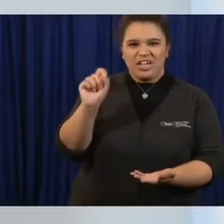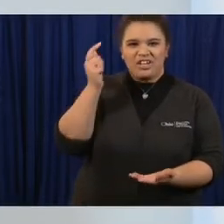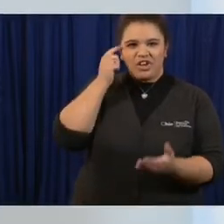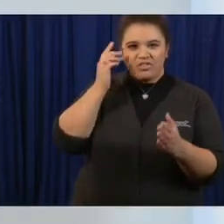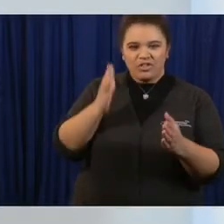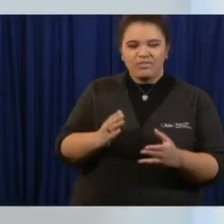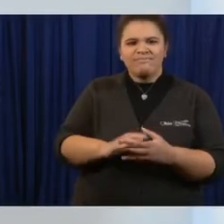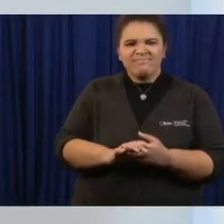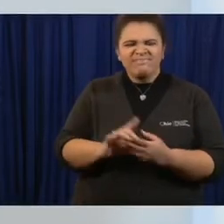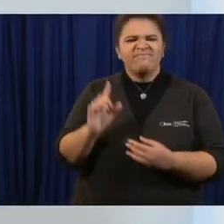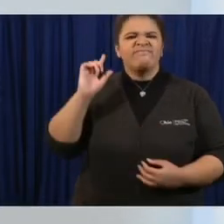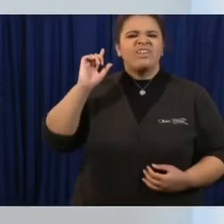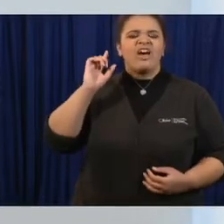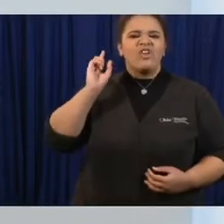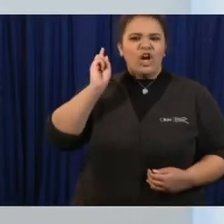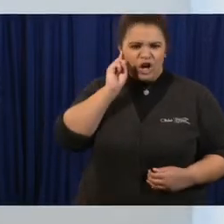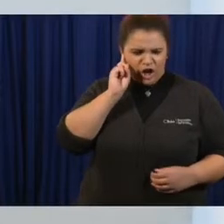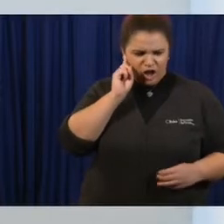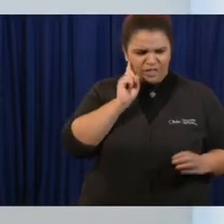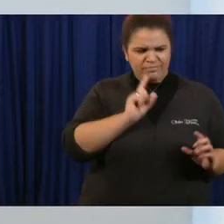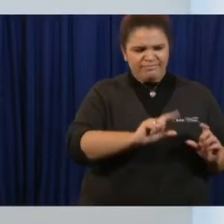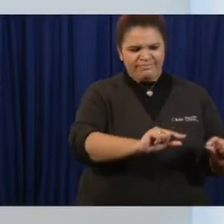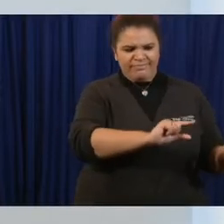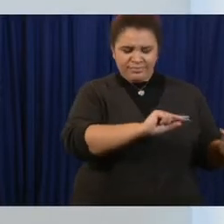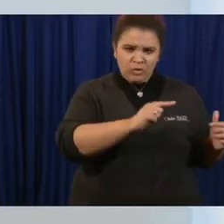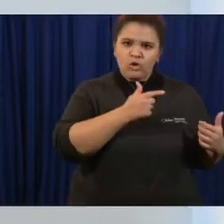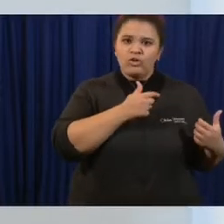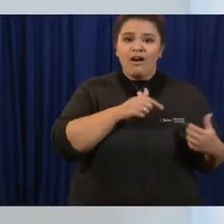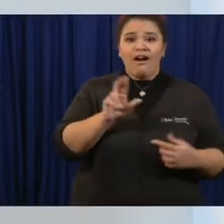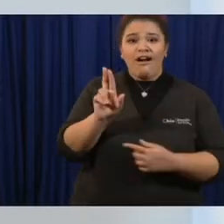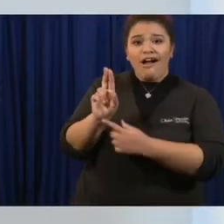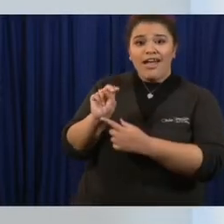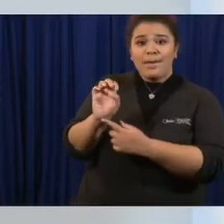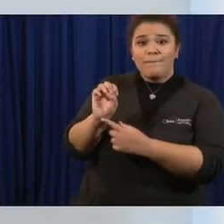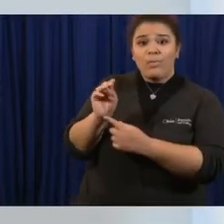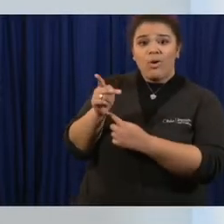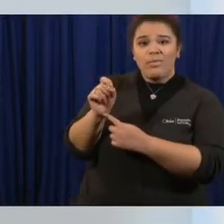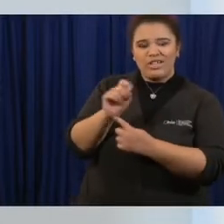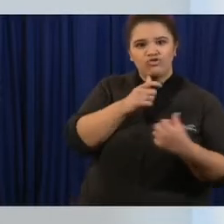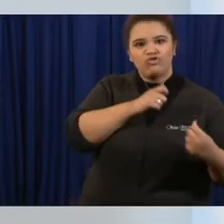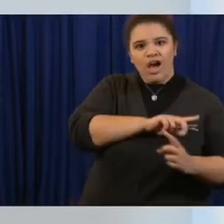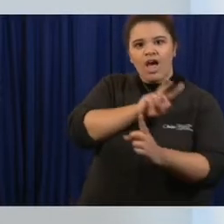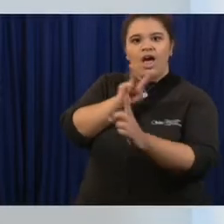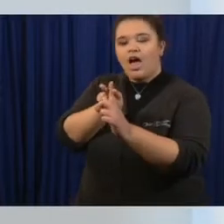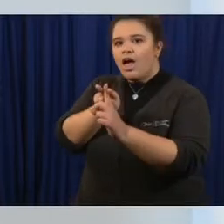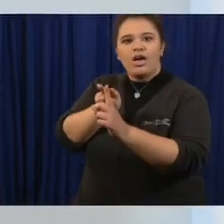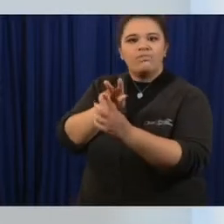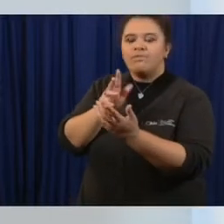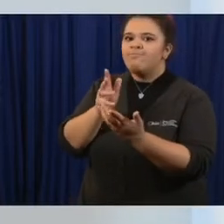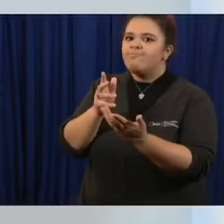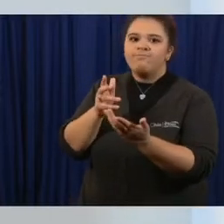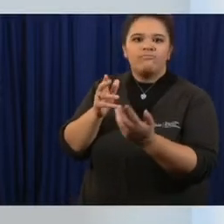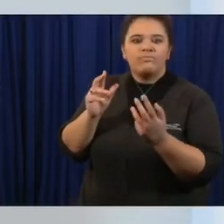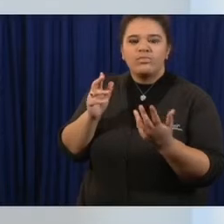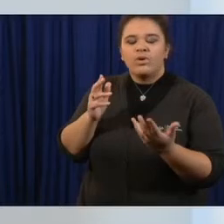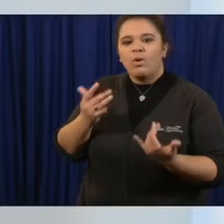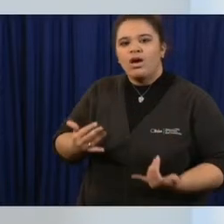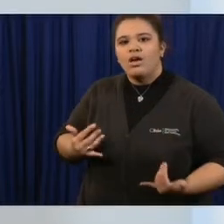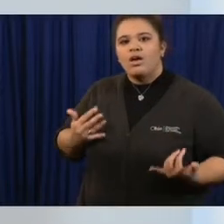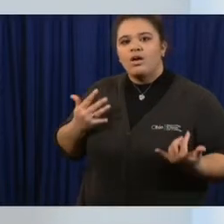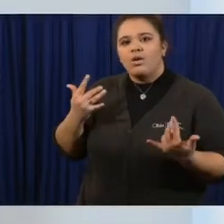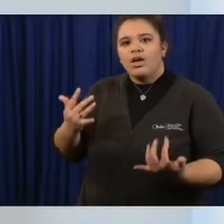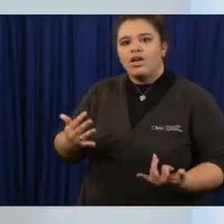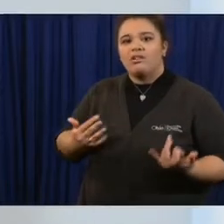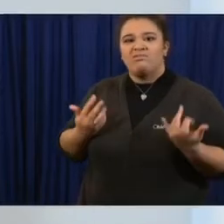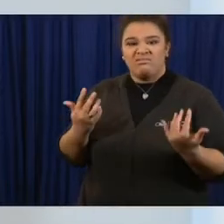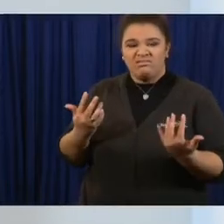to the unemployment insurance system. I've actually heard from quite a few who have gotten through, and they are waiting for their claims to be approved, sometimes 3,